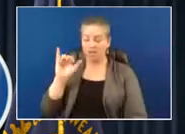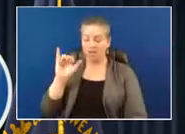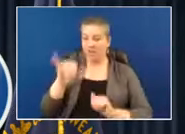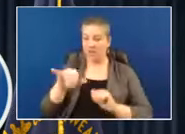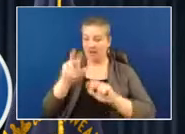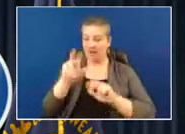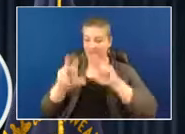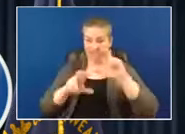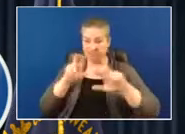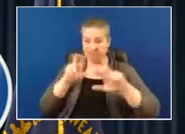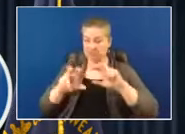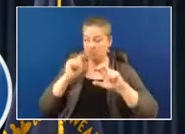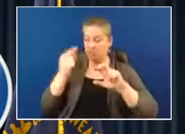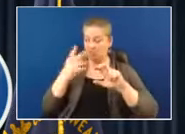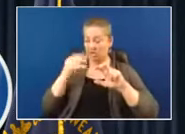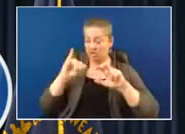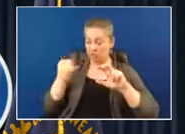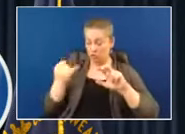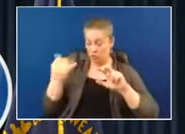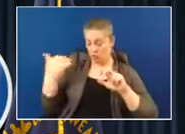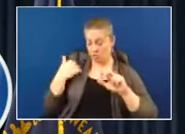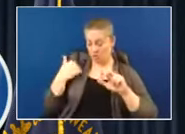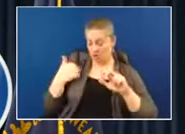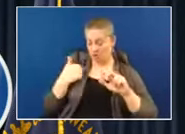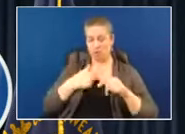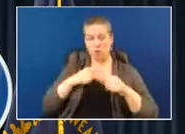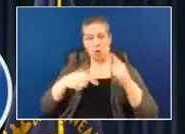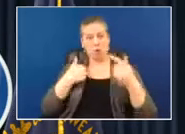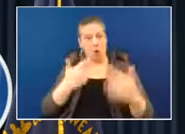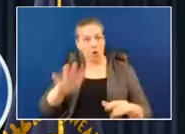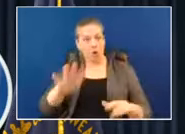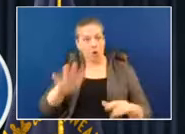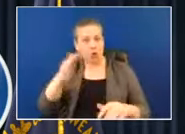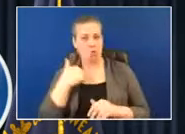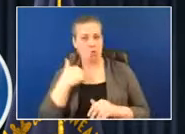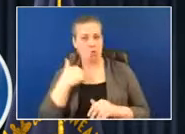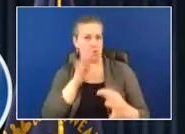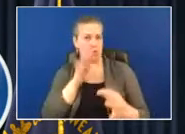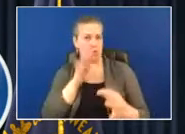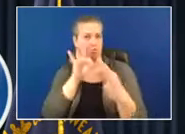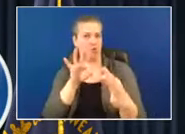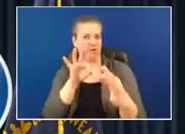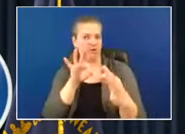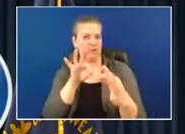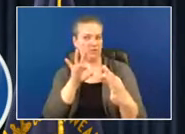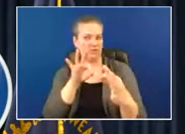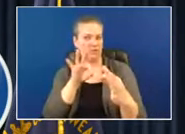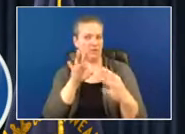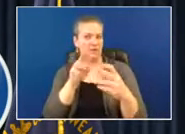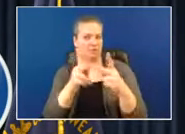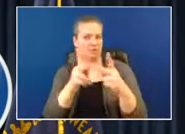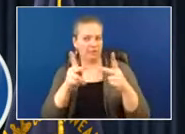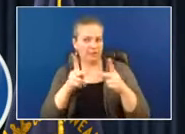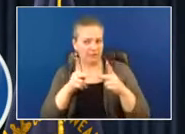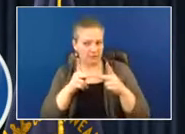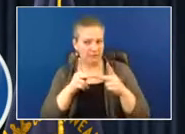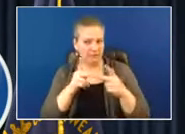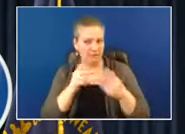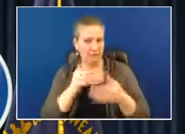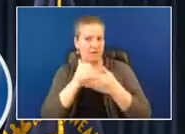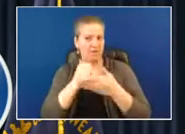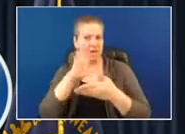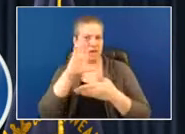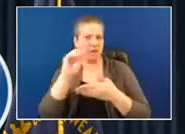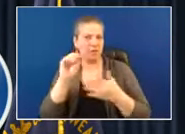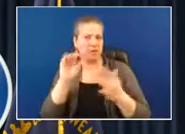us of what we already know. We are in the perfect geographic location to help companies reach the